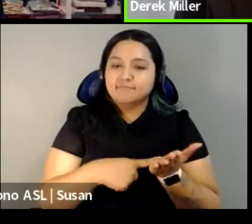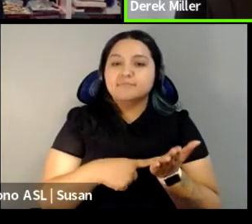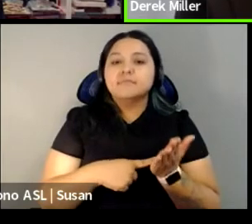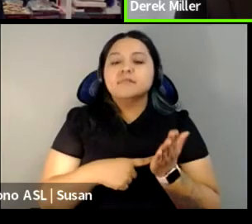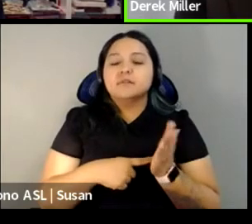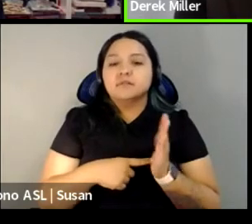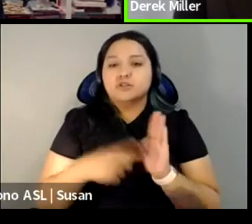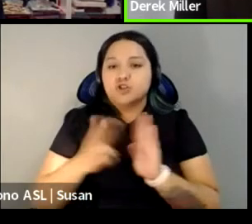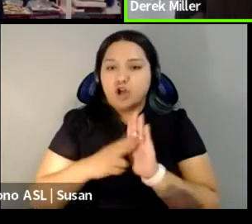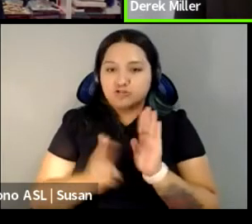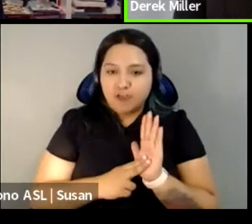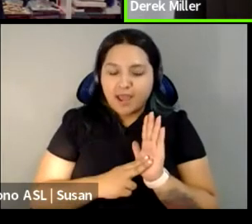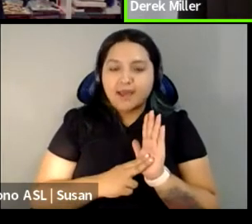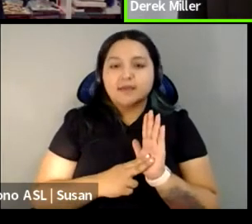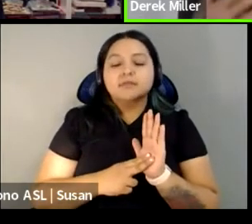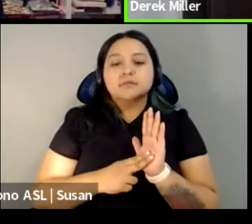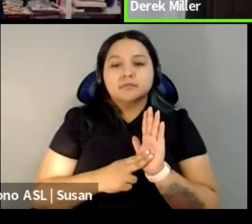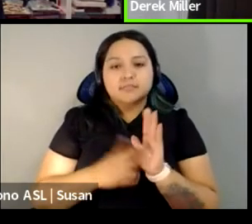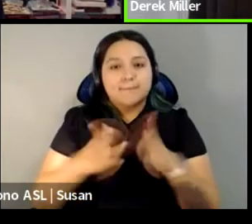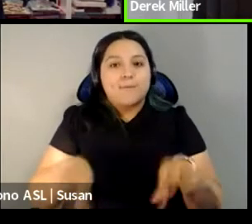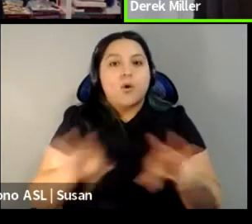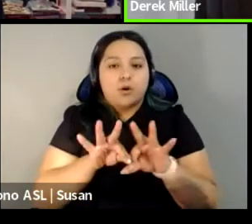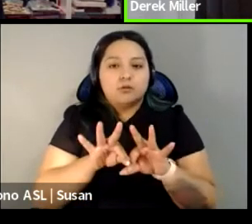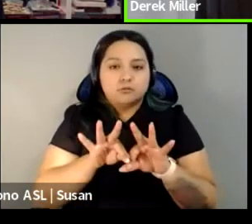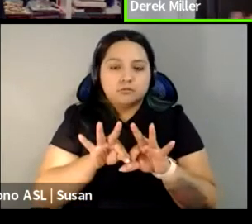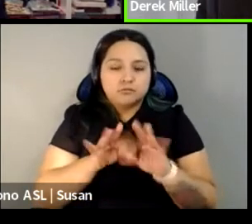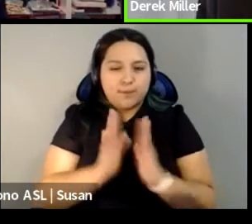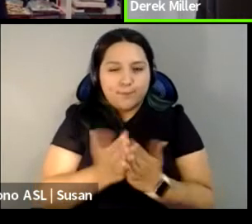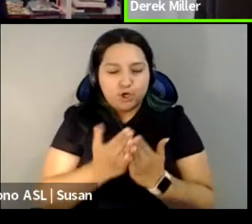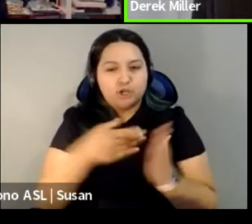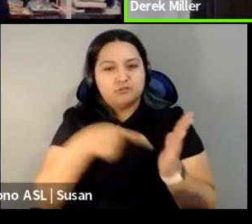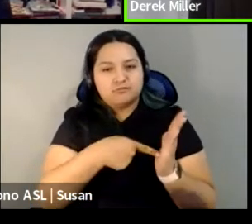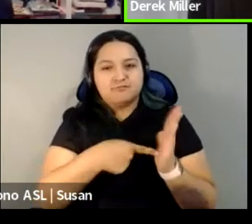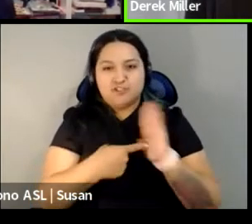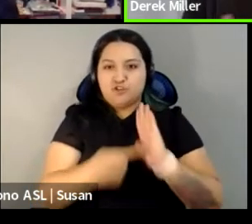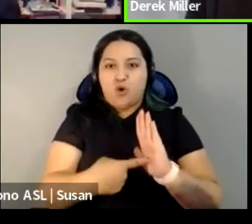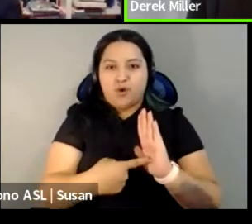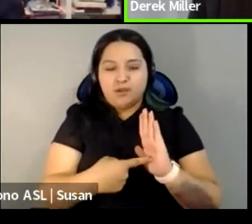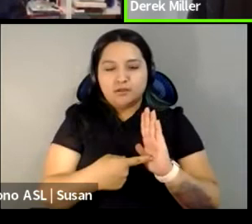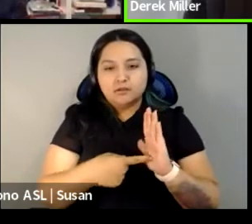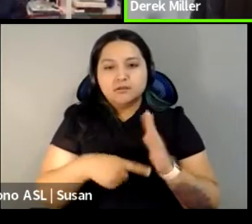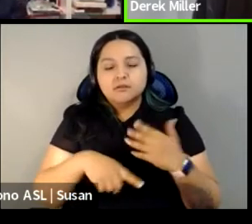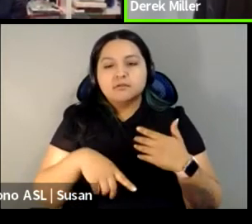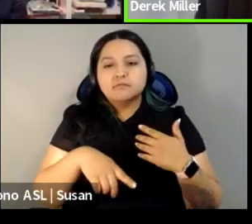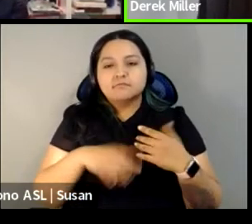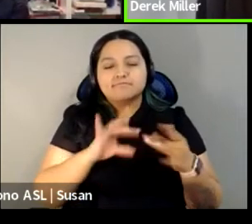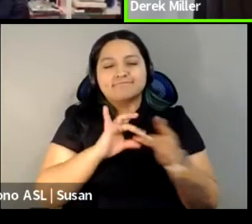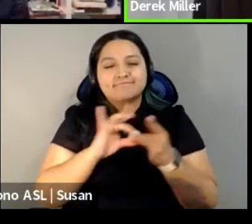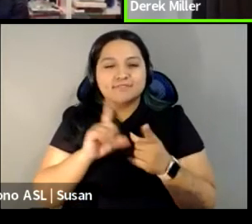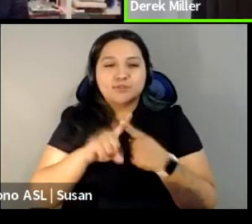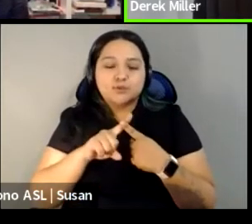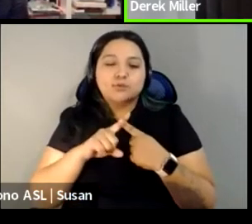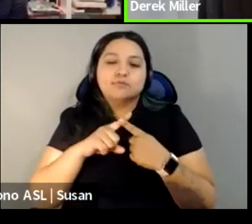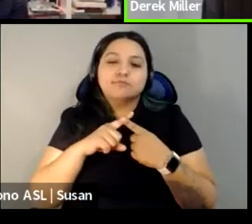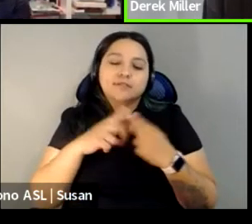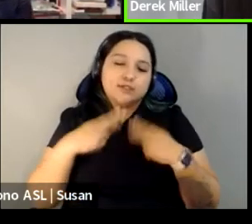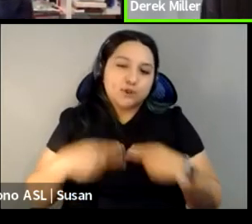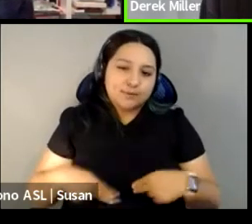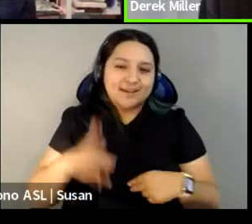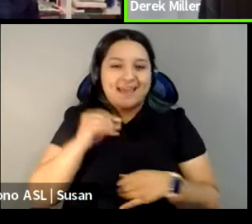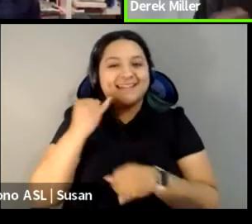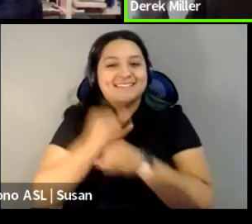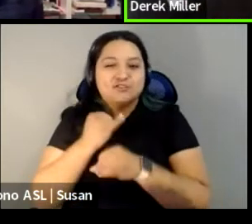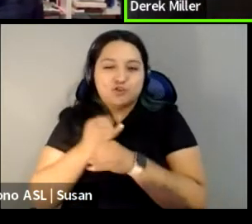legislation and litigation. The book knows this, it's telling us that story alongside that of the human and institutional mediators we see along the